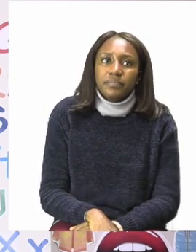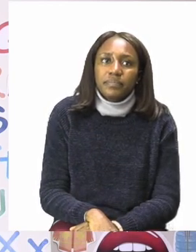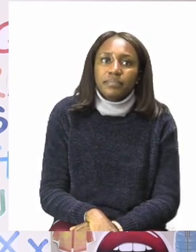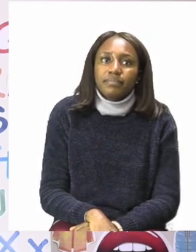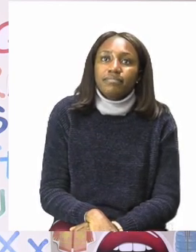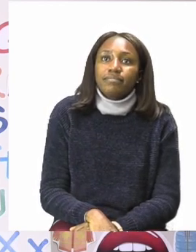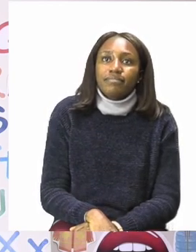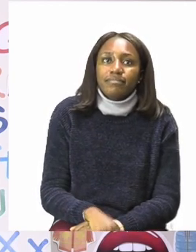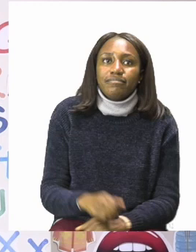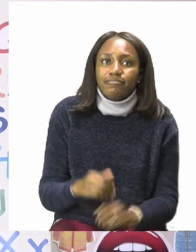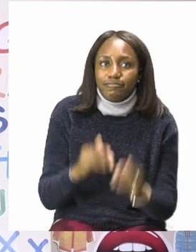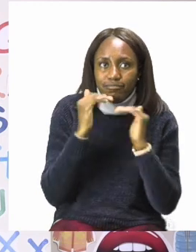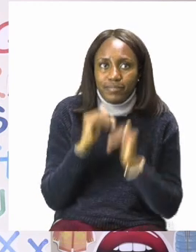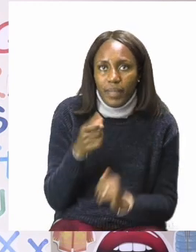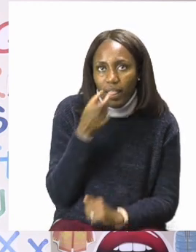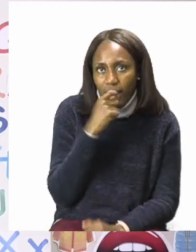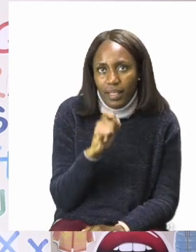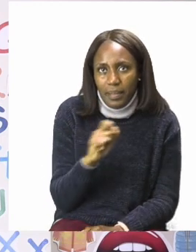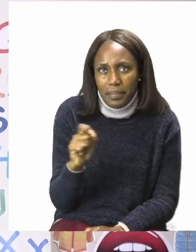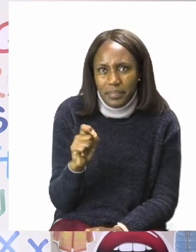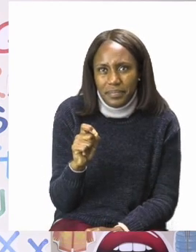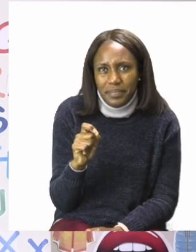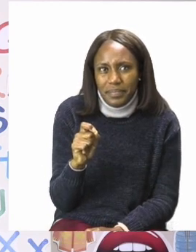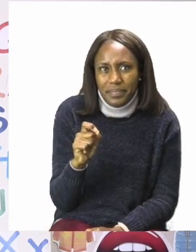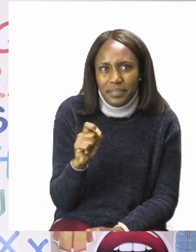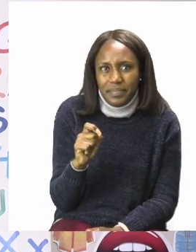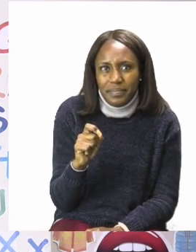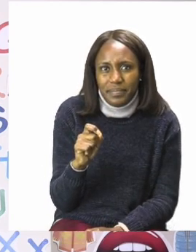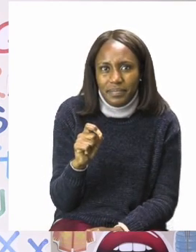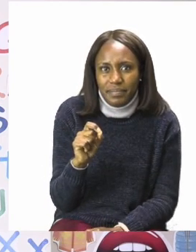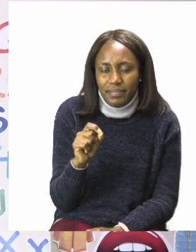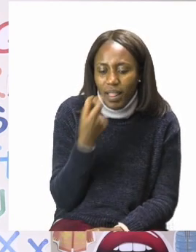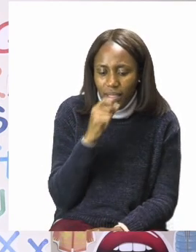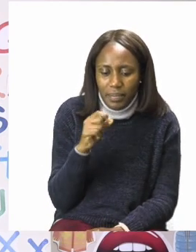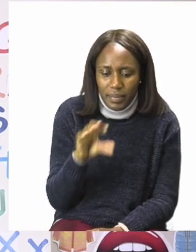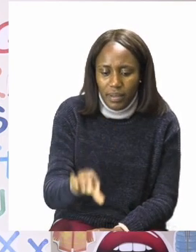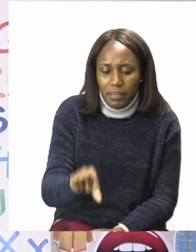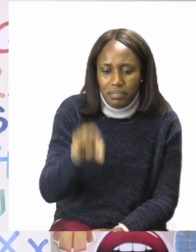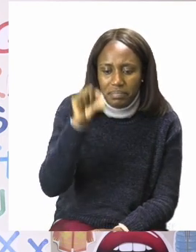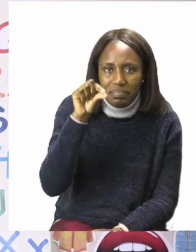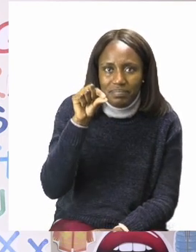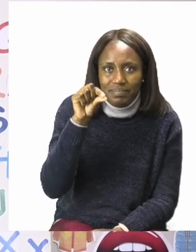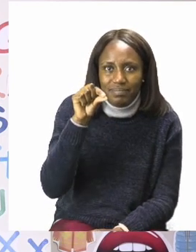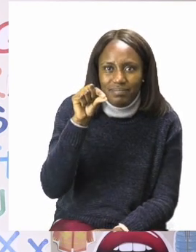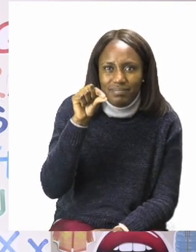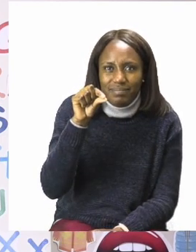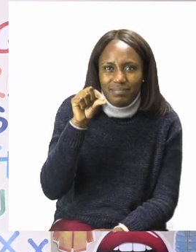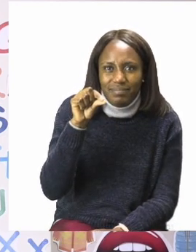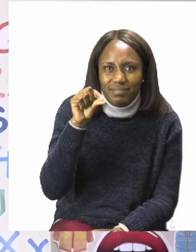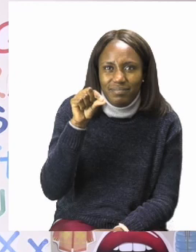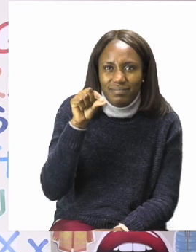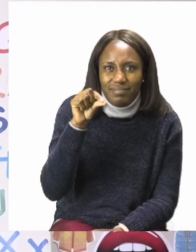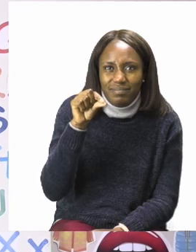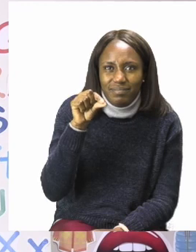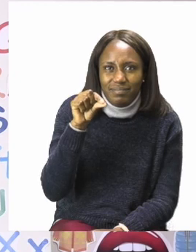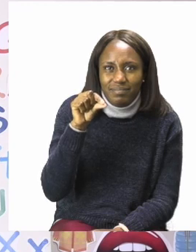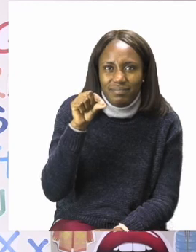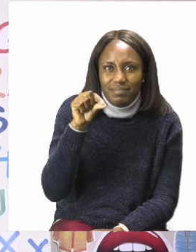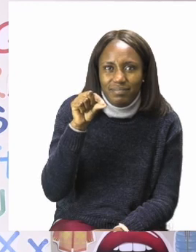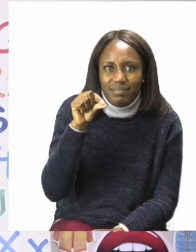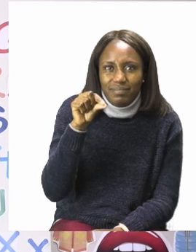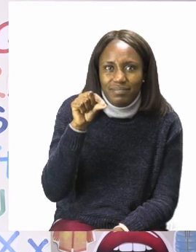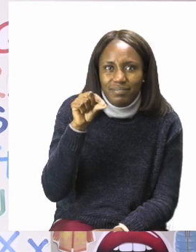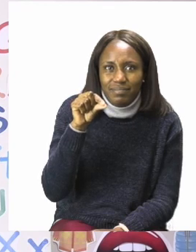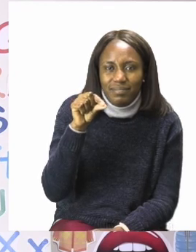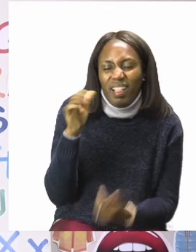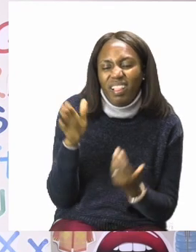The next one is a pencil. Now, when I lift up my color pencil, I can see that it is